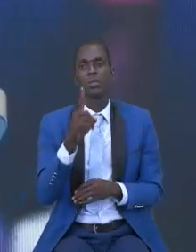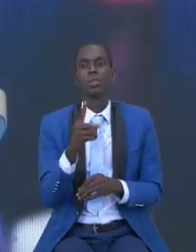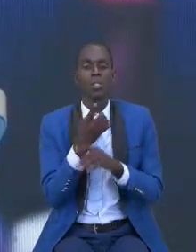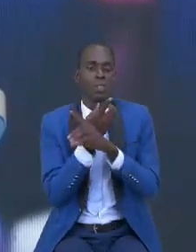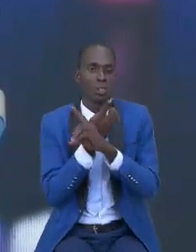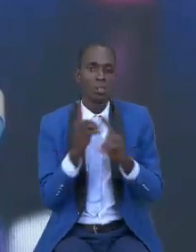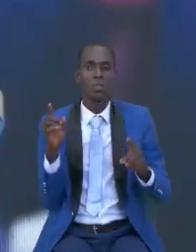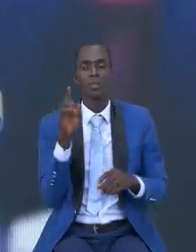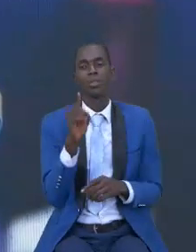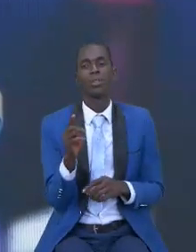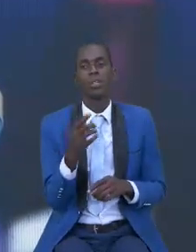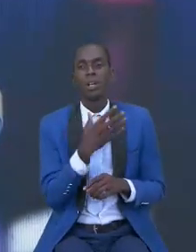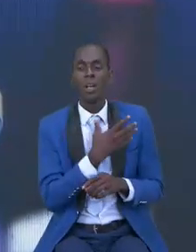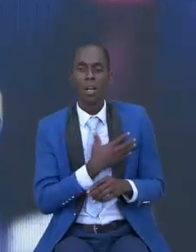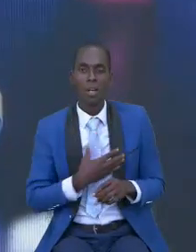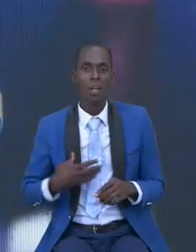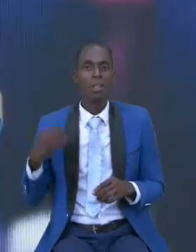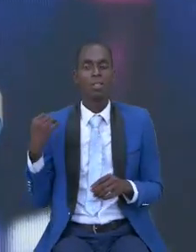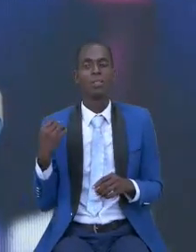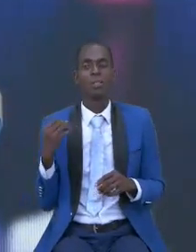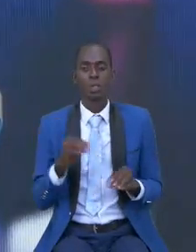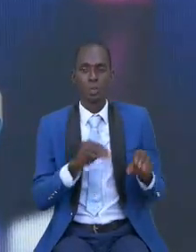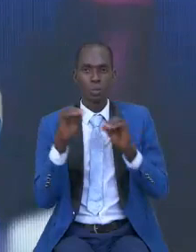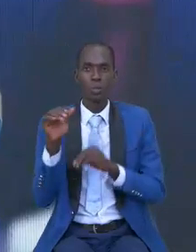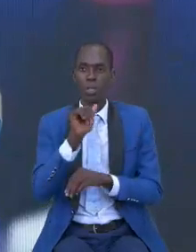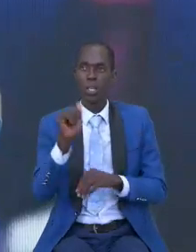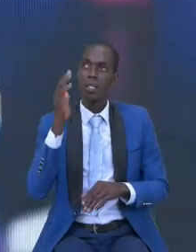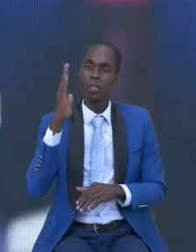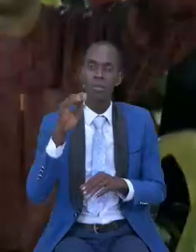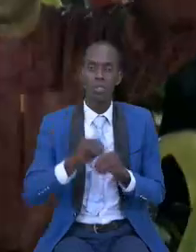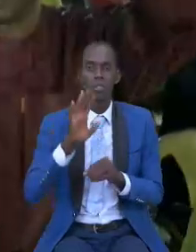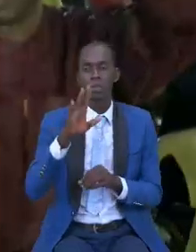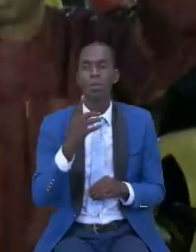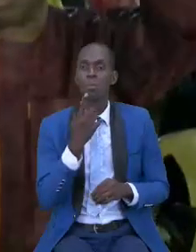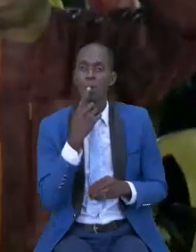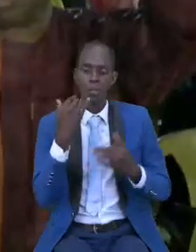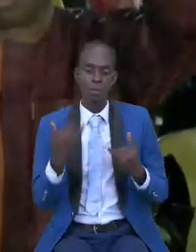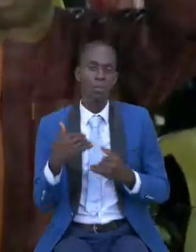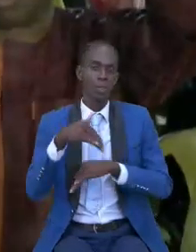you, and put a testimony in your mouth tonight.